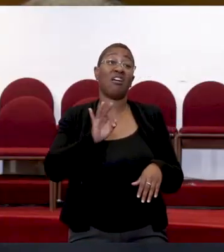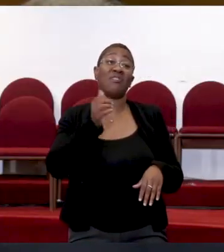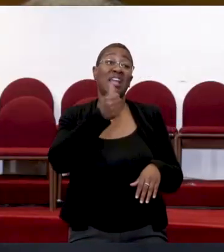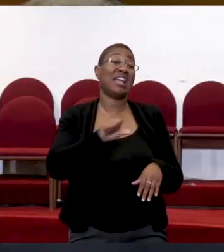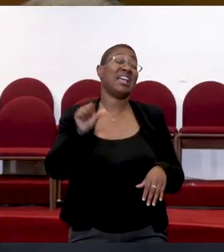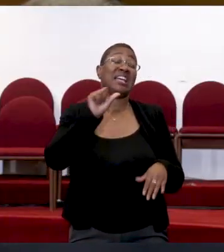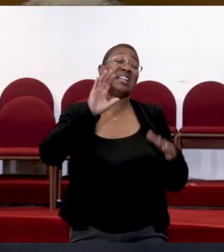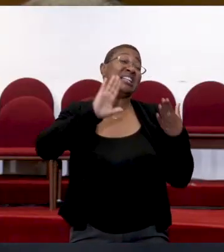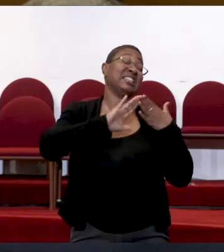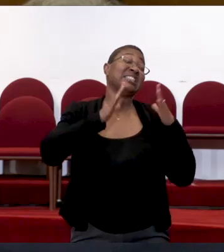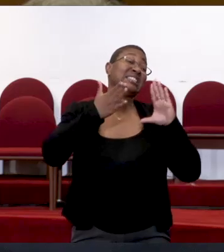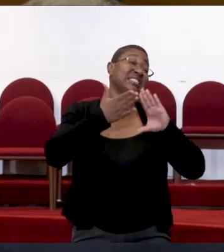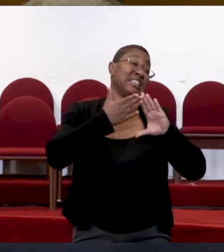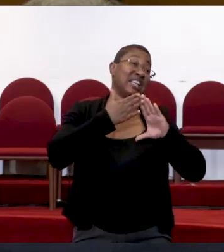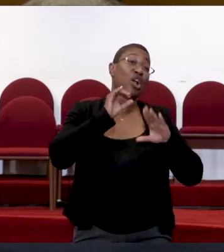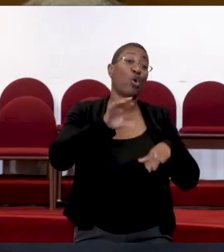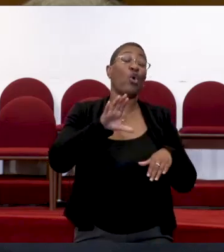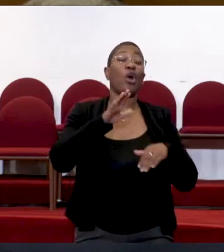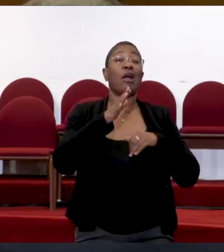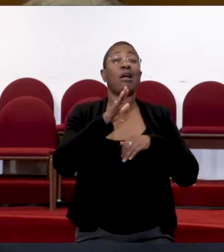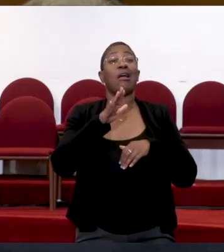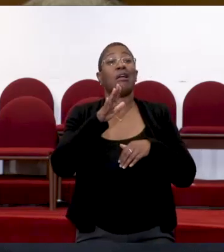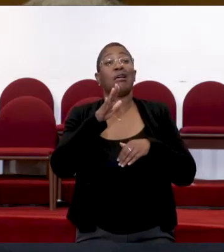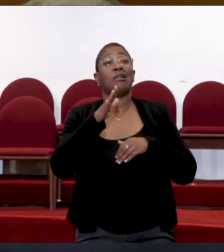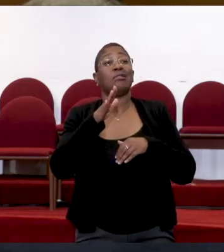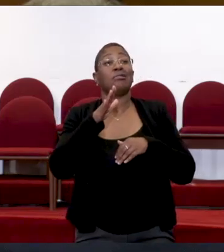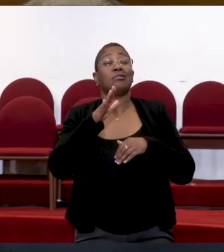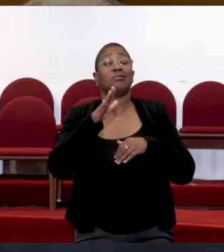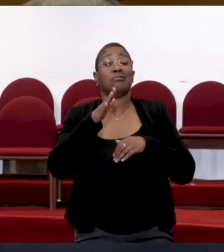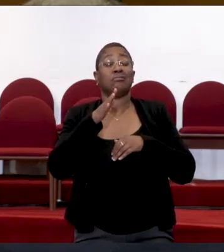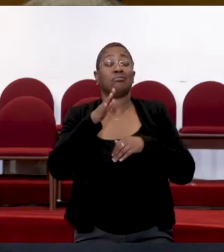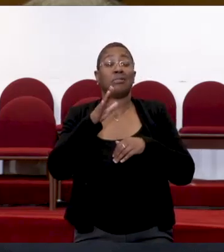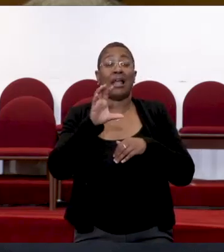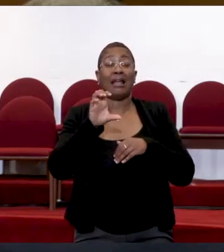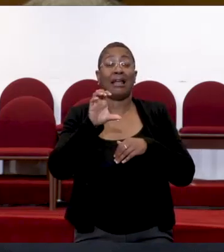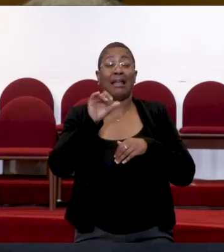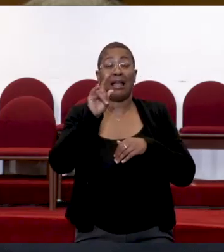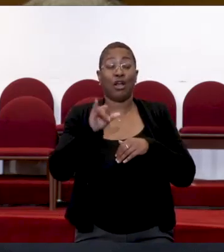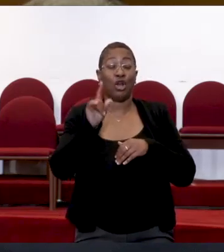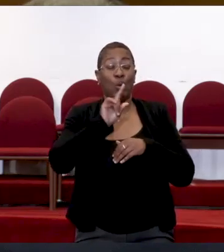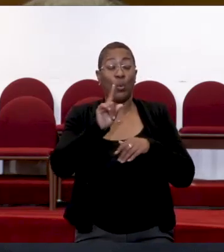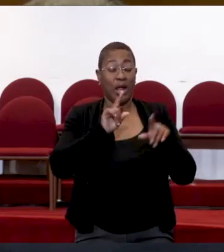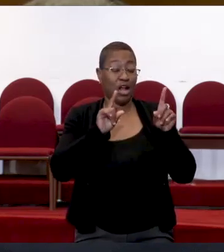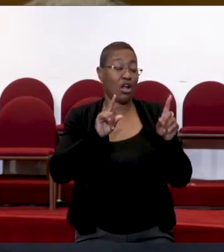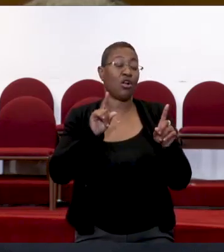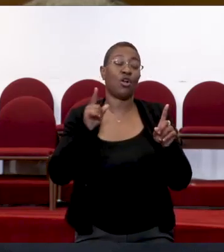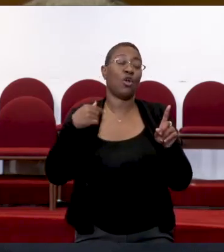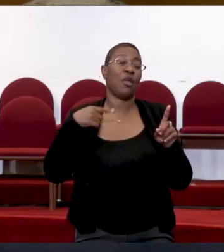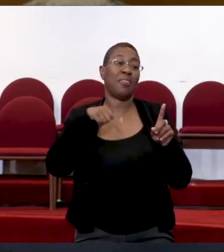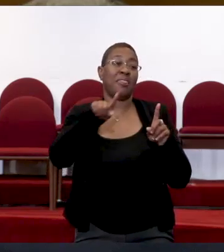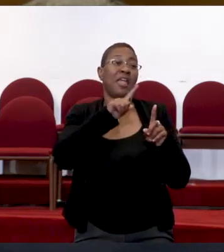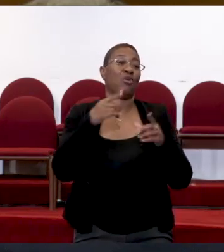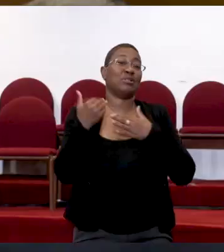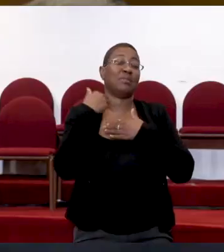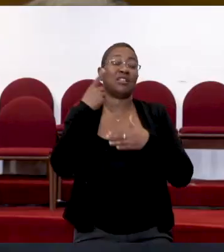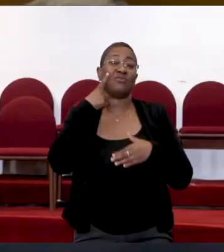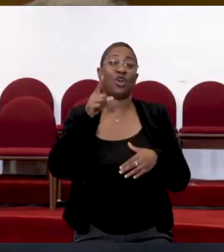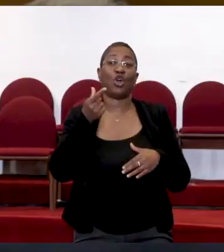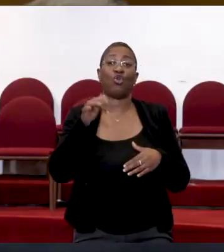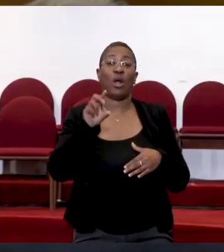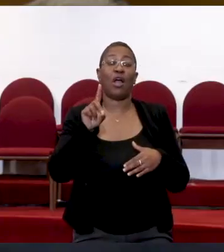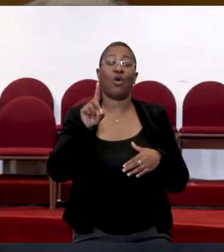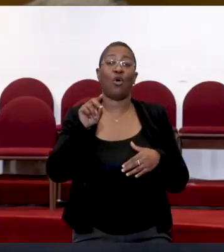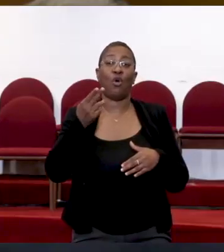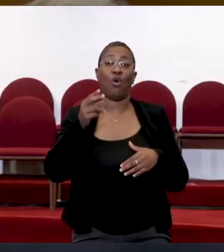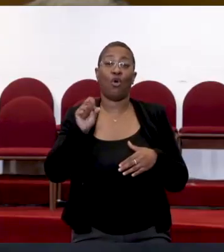where the underground rodents are not the responsibility of the homeowner. And so I don't have a good answer for you on that.